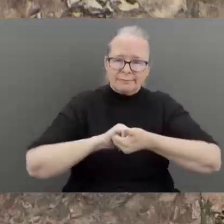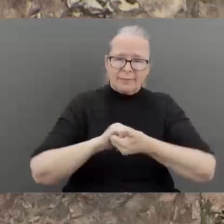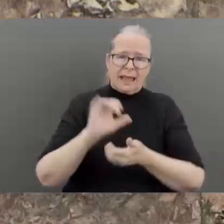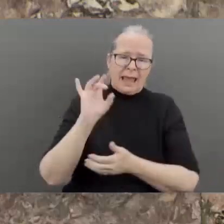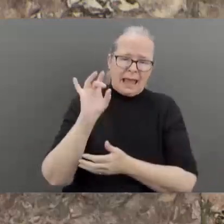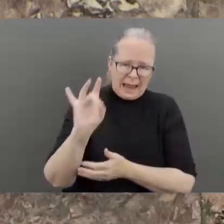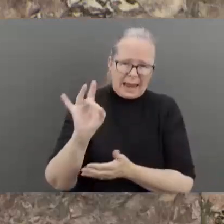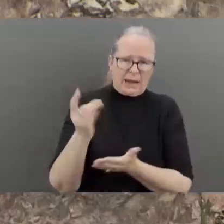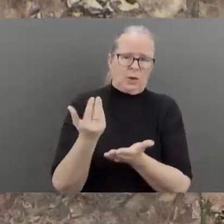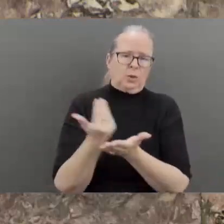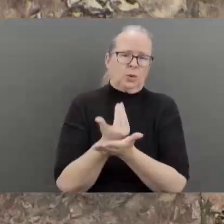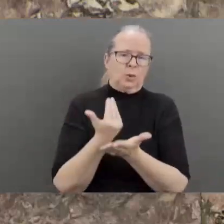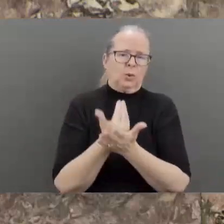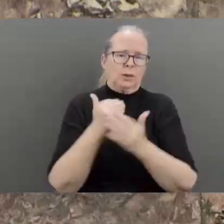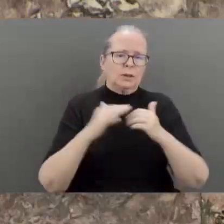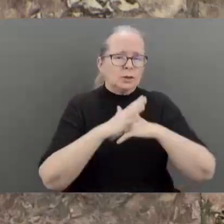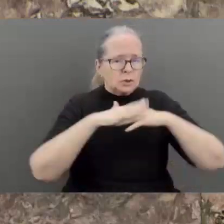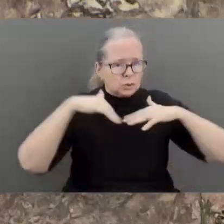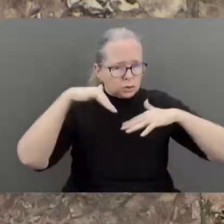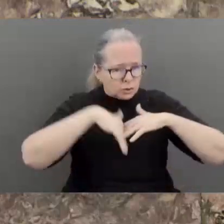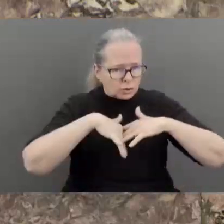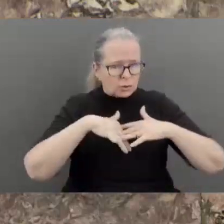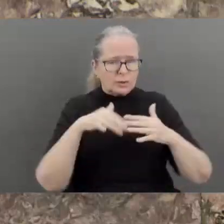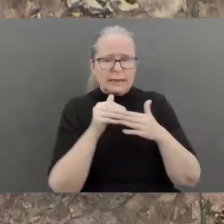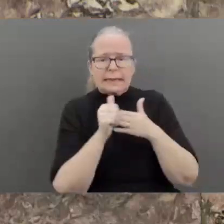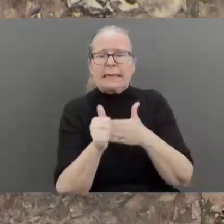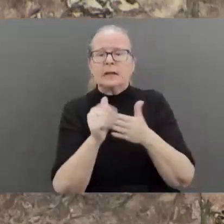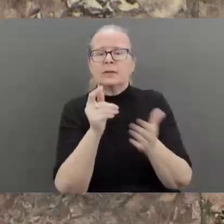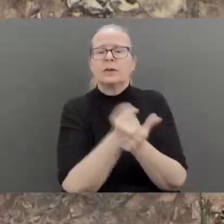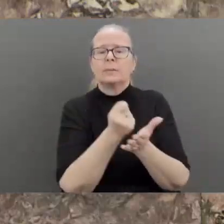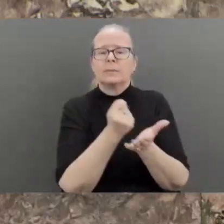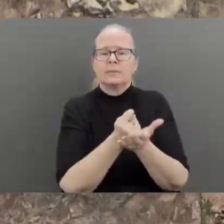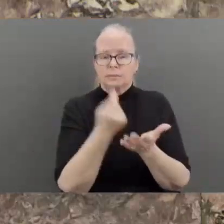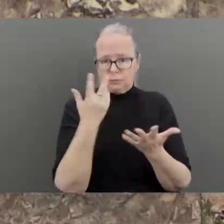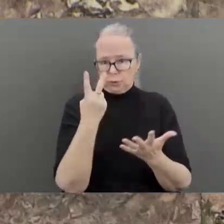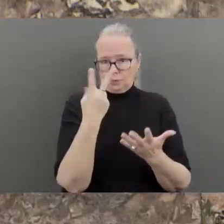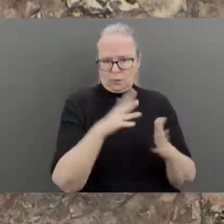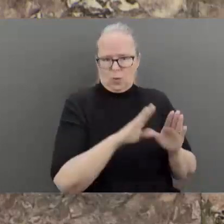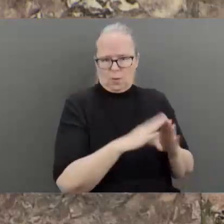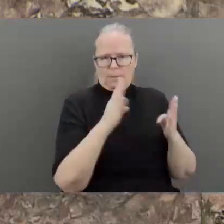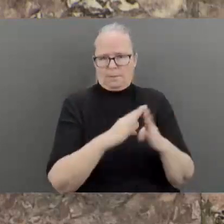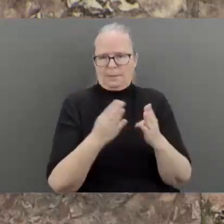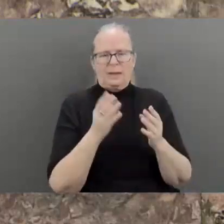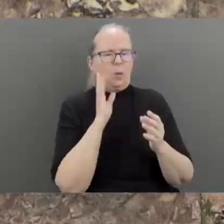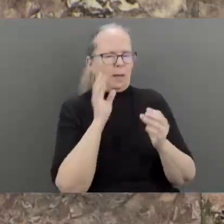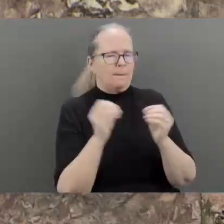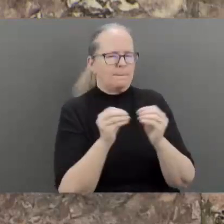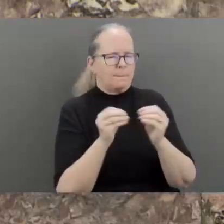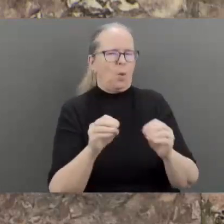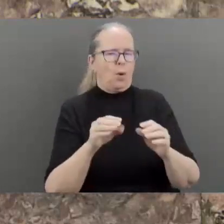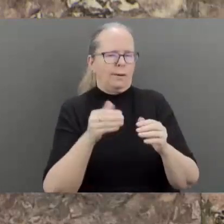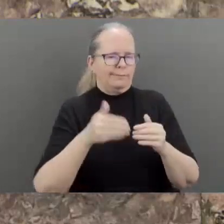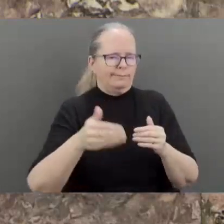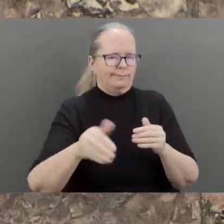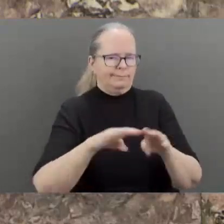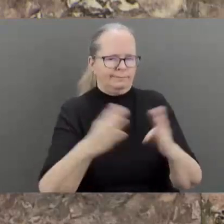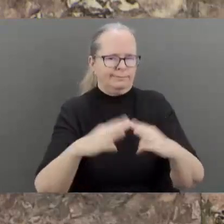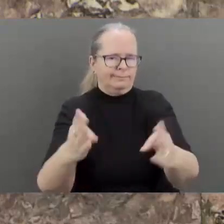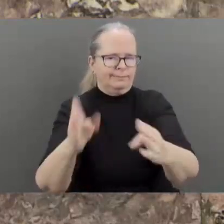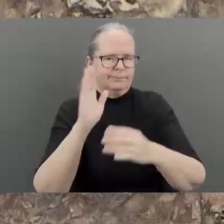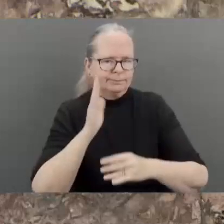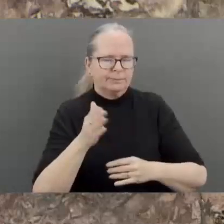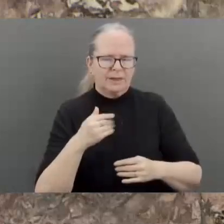2 that are already open, more that are underway, continuing to do the work that is needed. There is a sense of urgency, and Mr. Speaker, while we